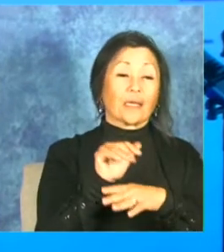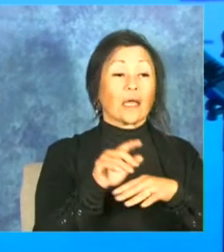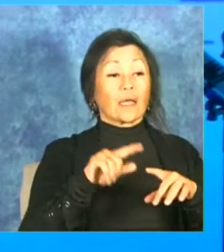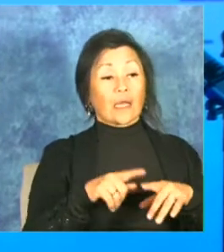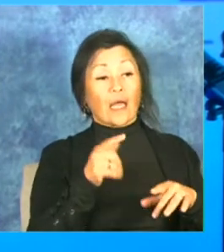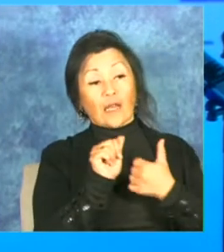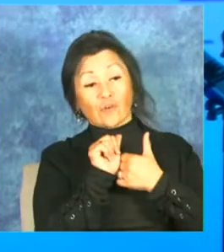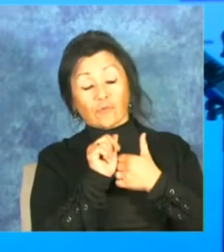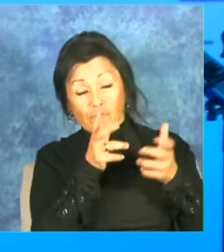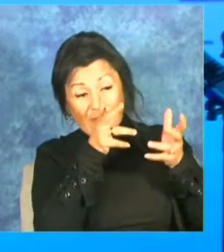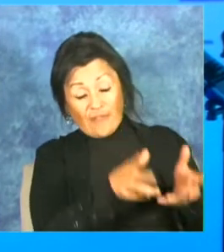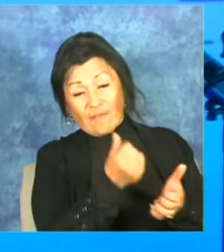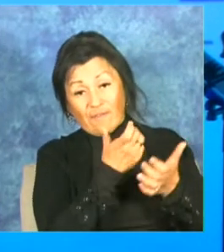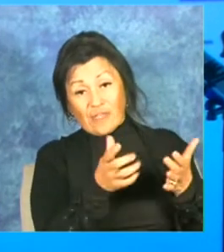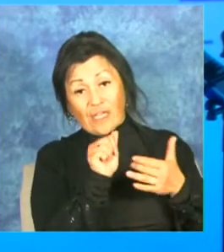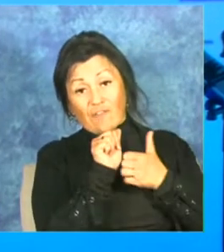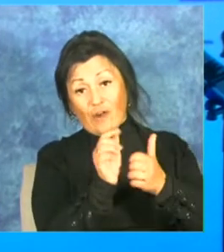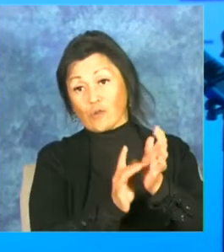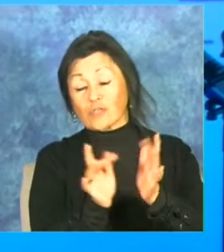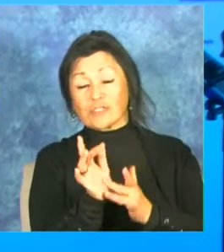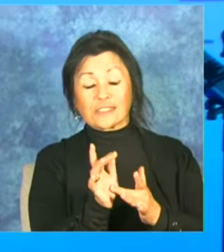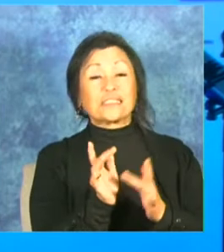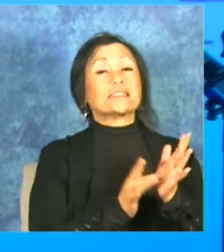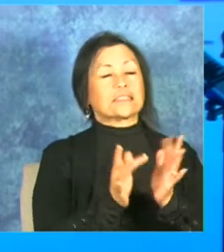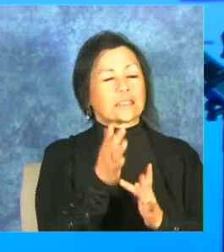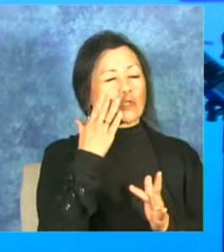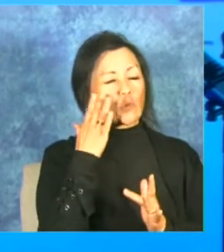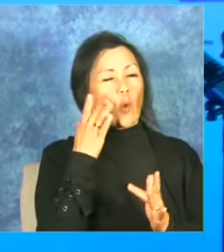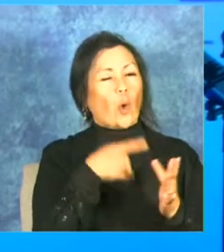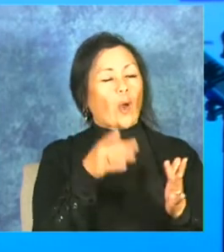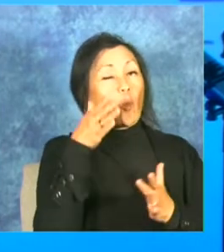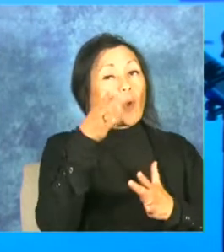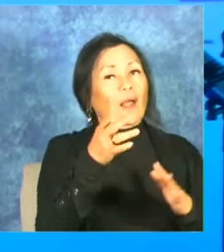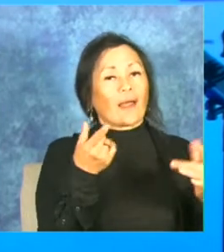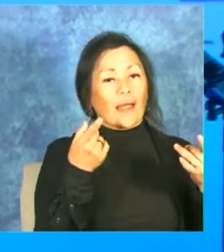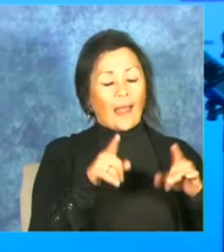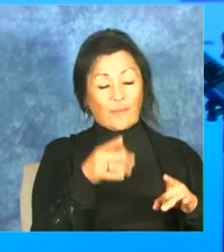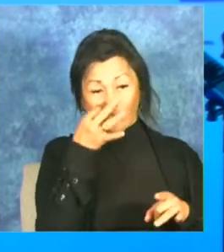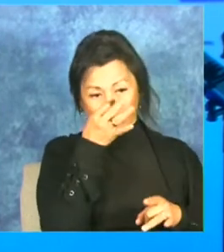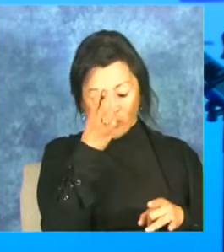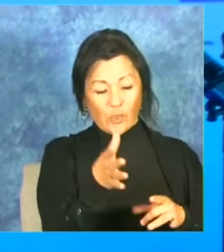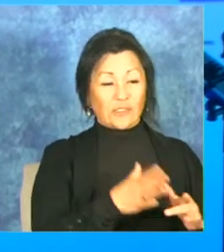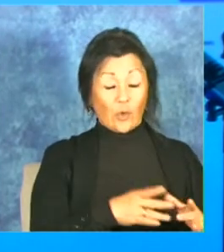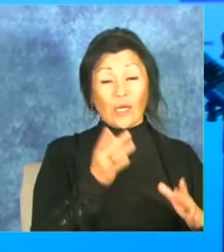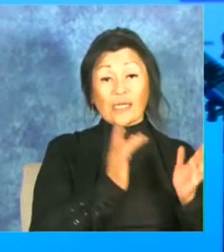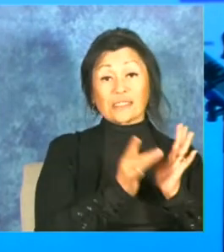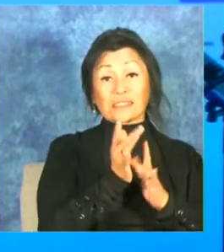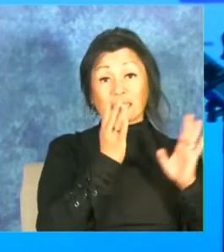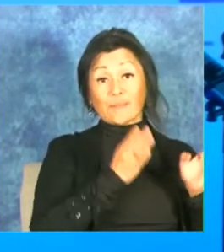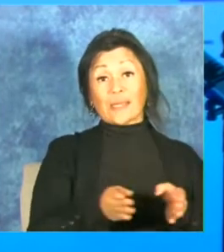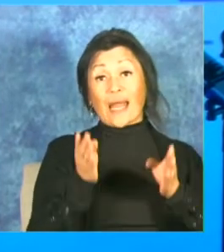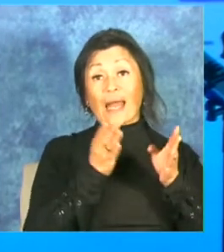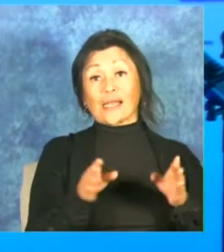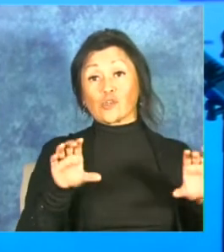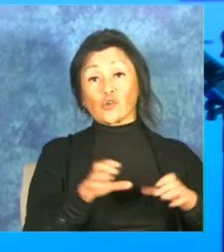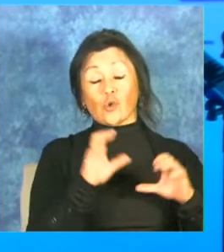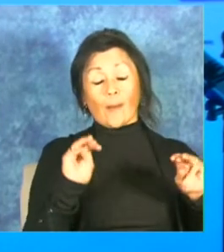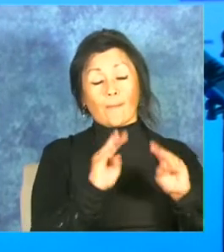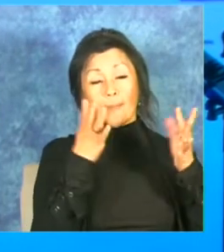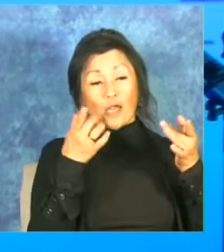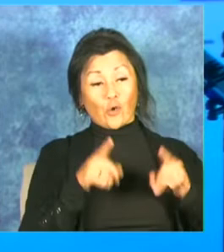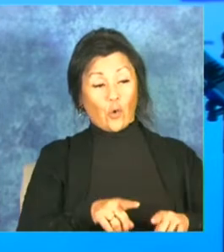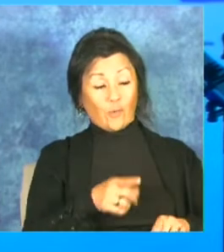and to follow him. He knows what's about to happen. So he's planning to do a miracle that they